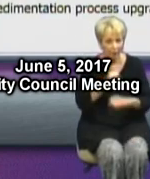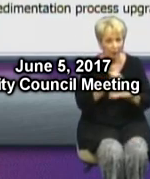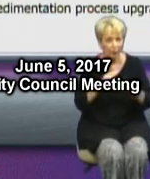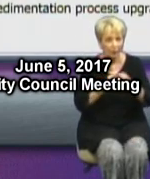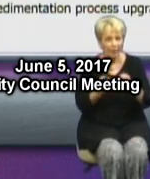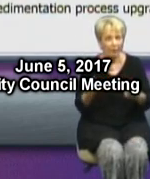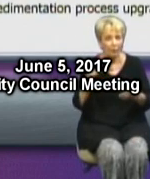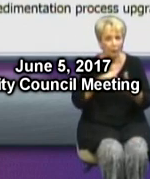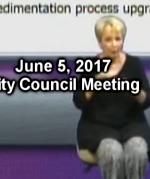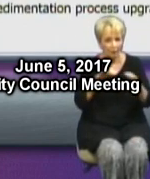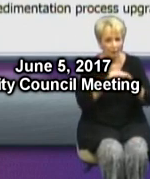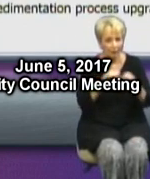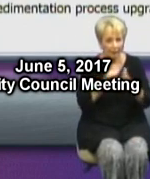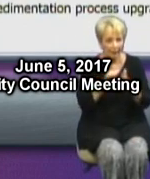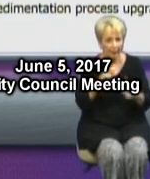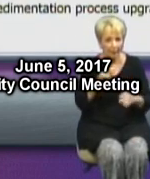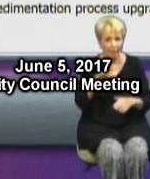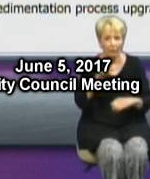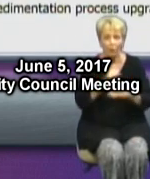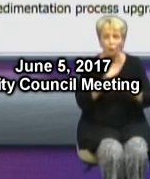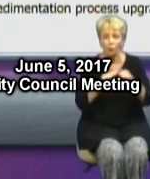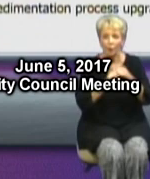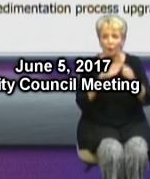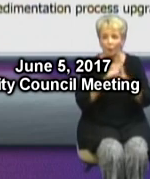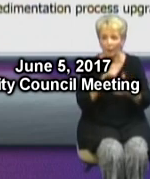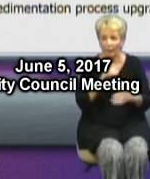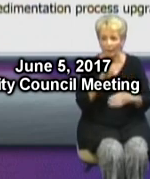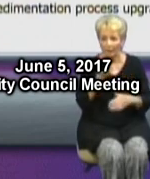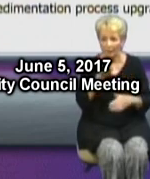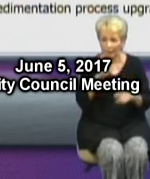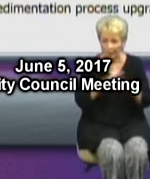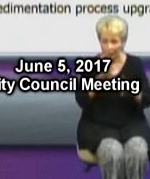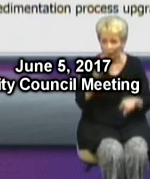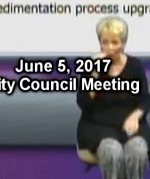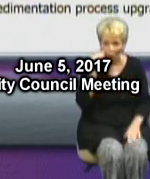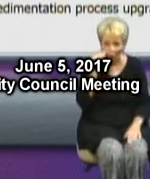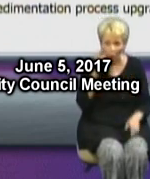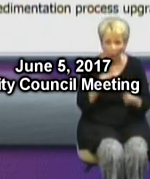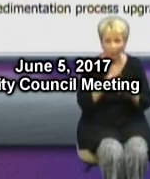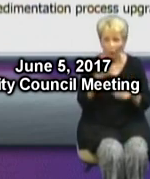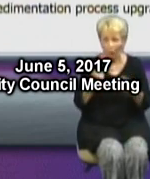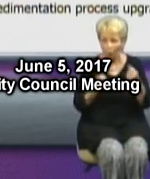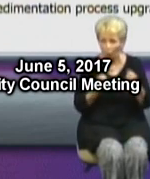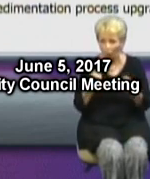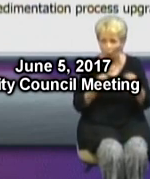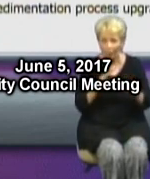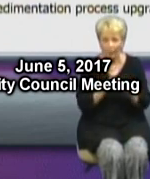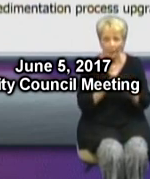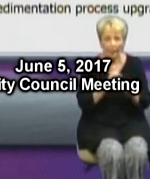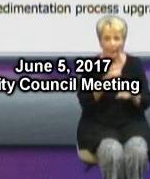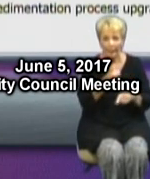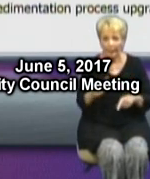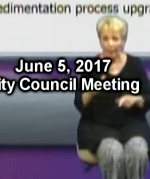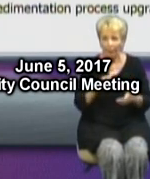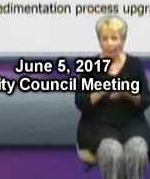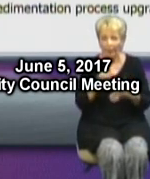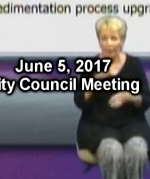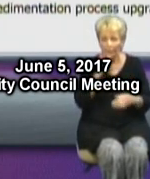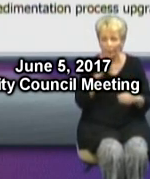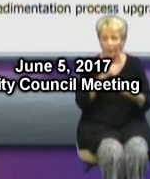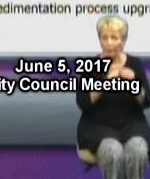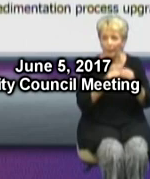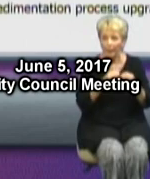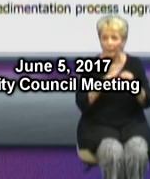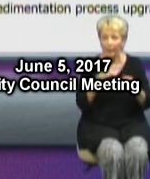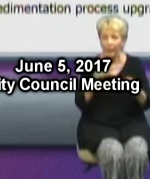in that infrastructure, that those assets, just like your home, just like your car, just like any of that, have to be